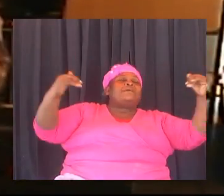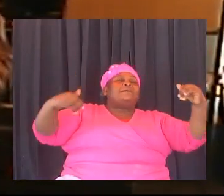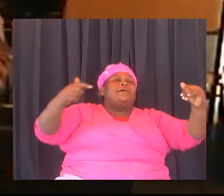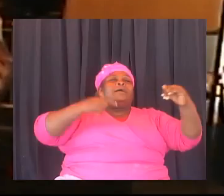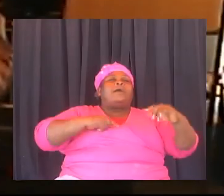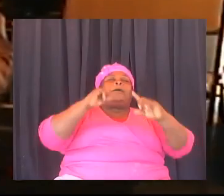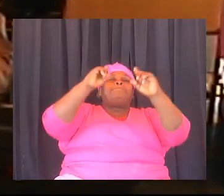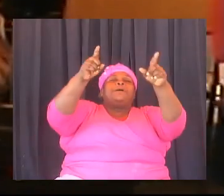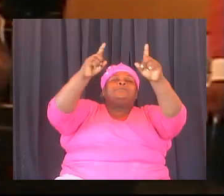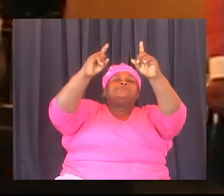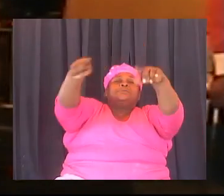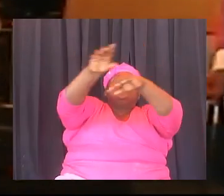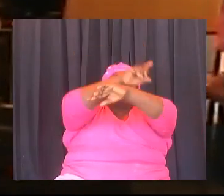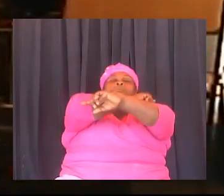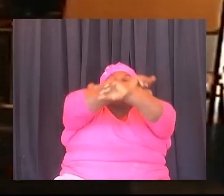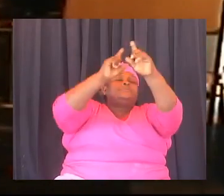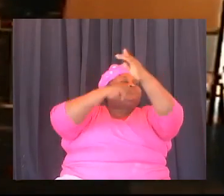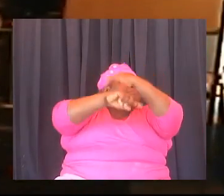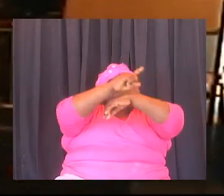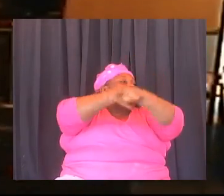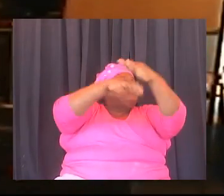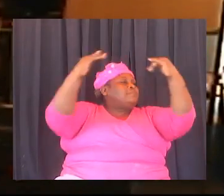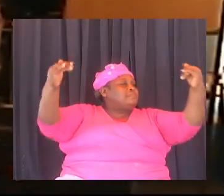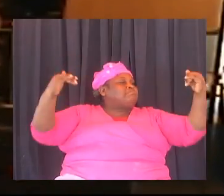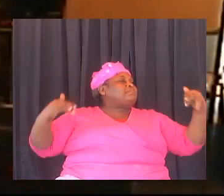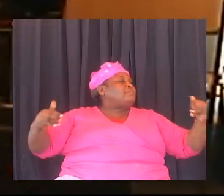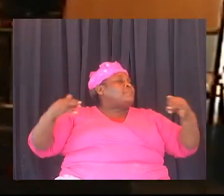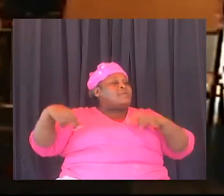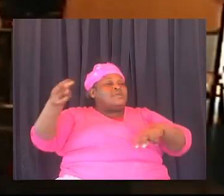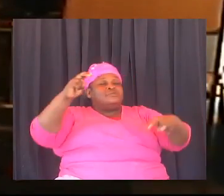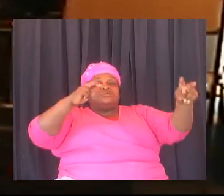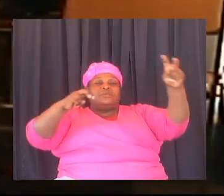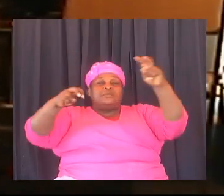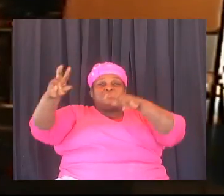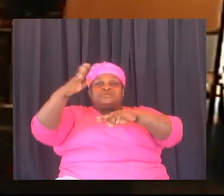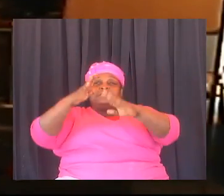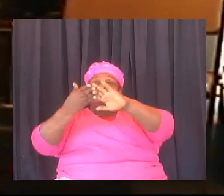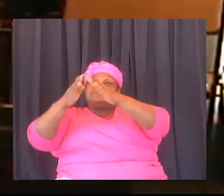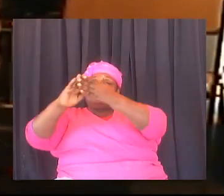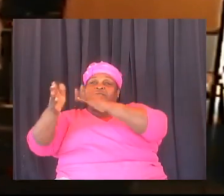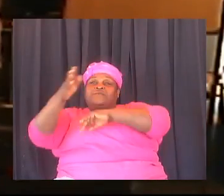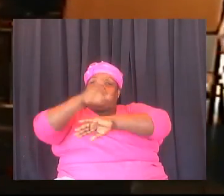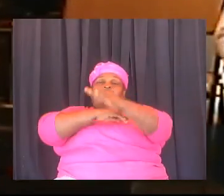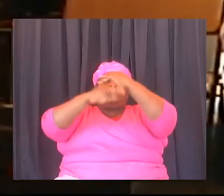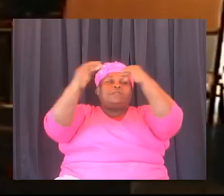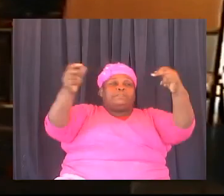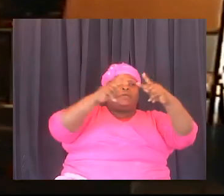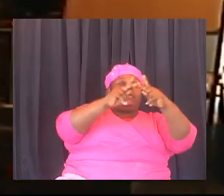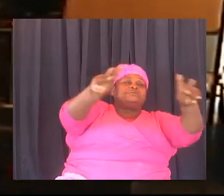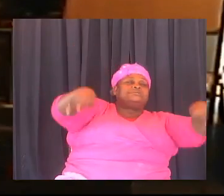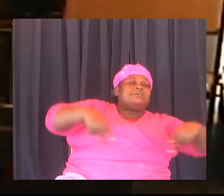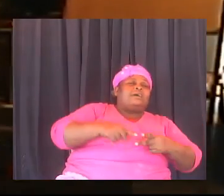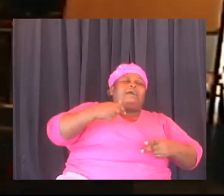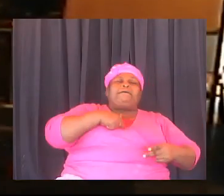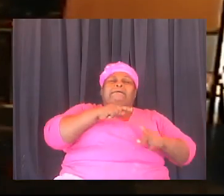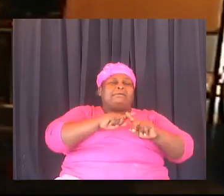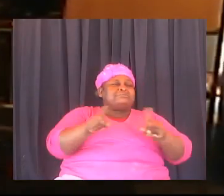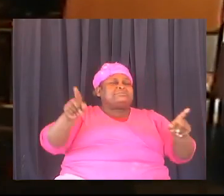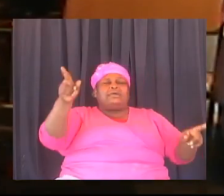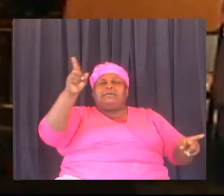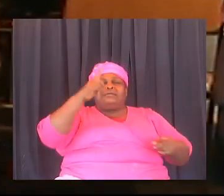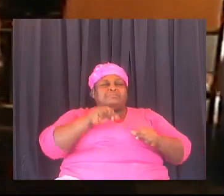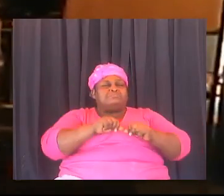I'm bound, oh Lord, for higher ground, seeking a city with a heavenly place. I